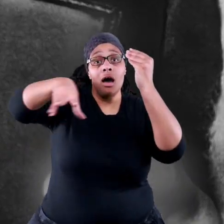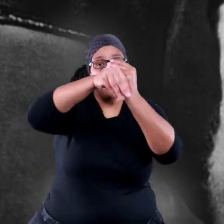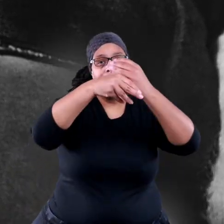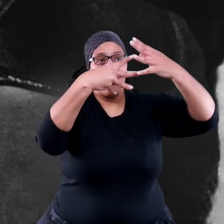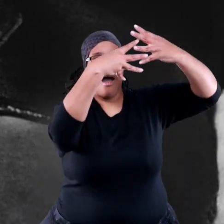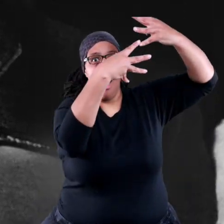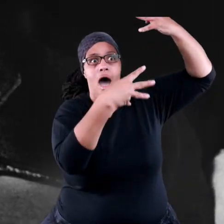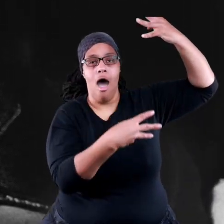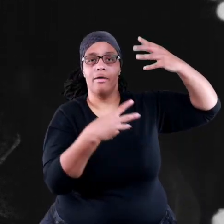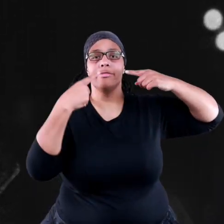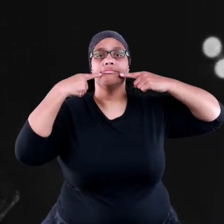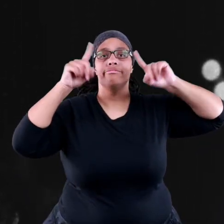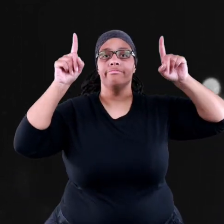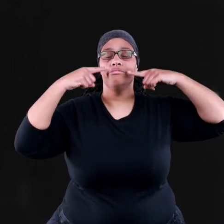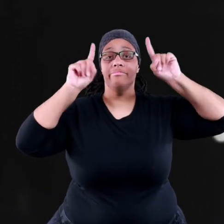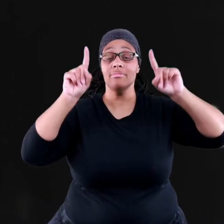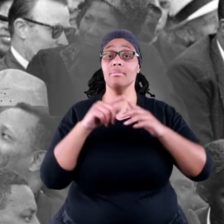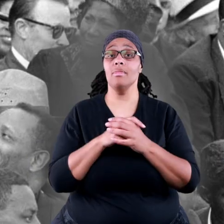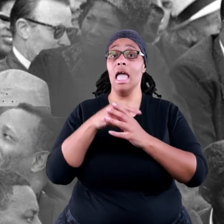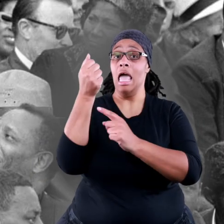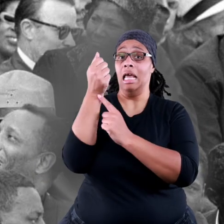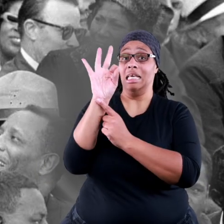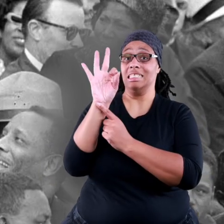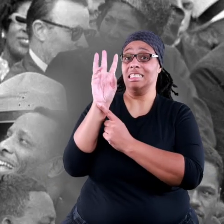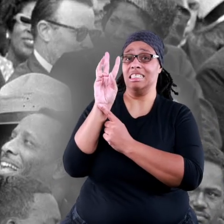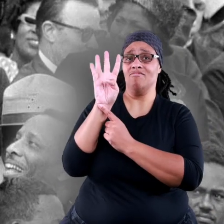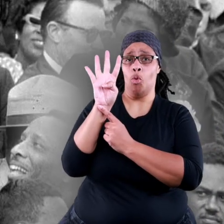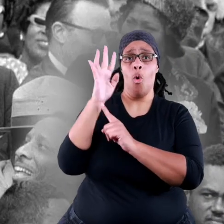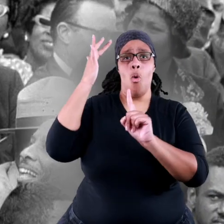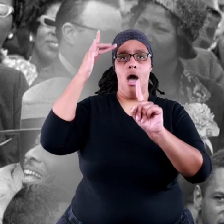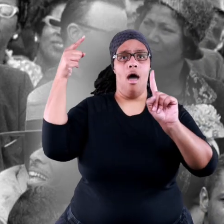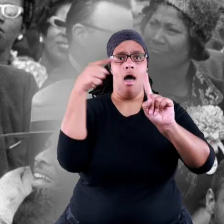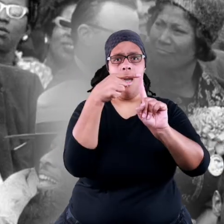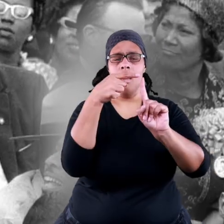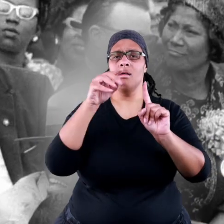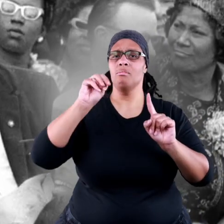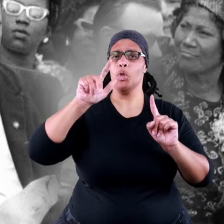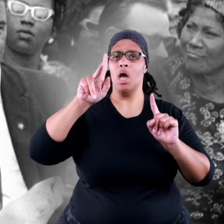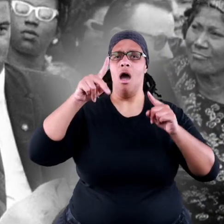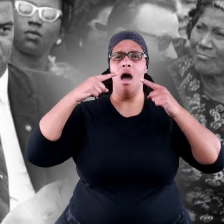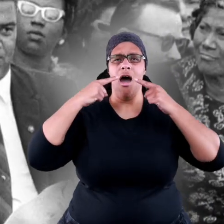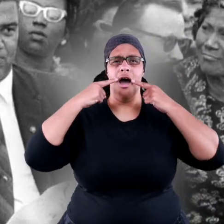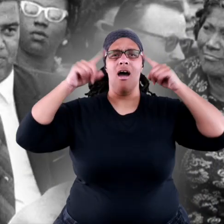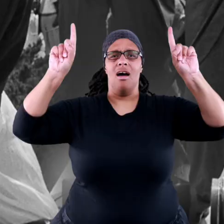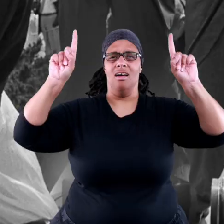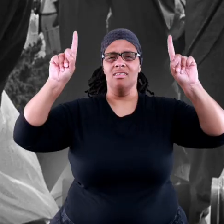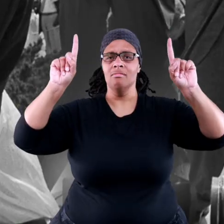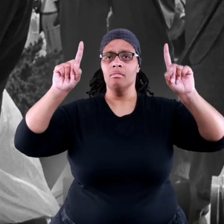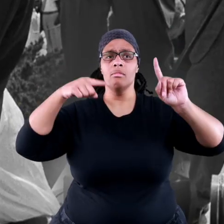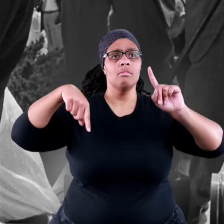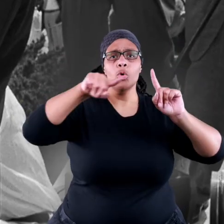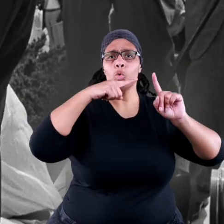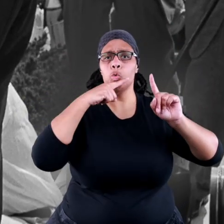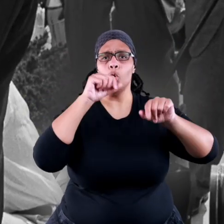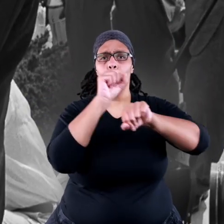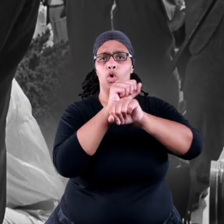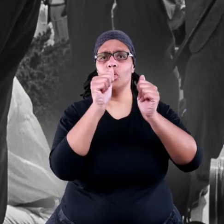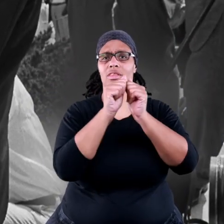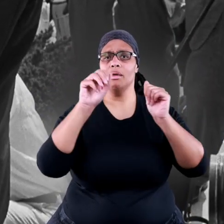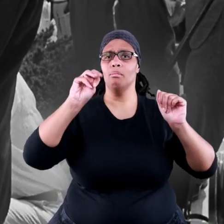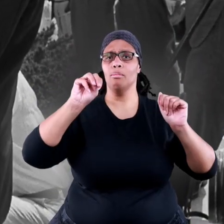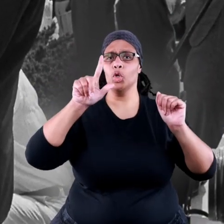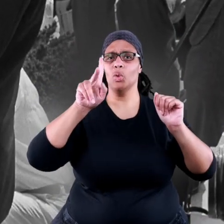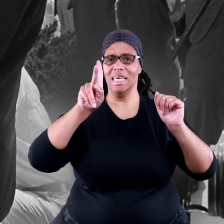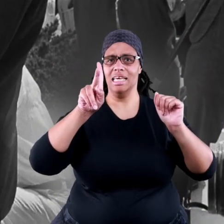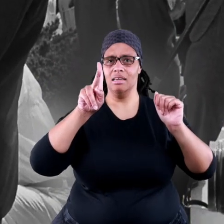a long list of accomplishments. In 1964, because of the great work of Dr. King